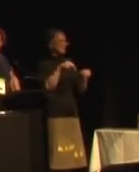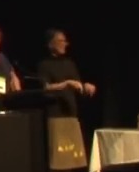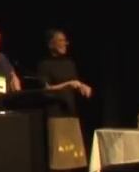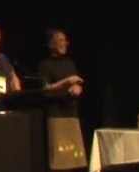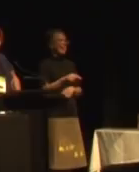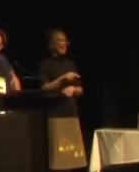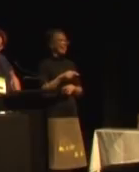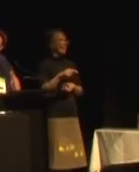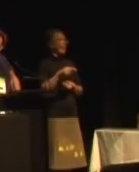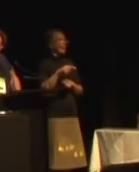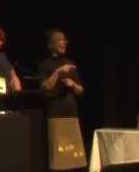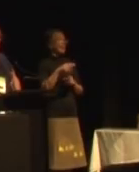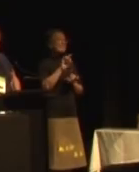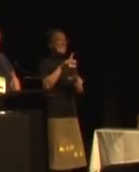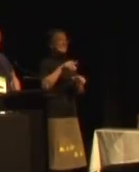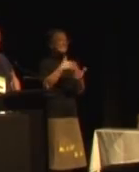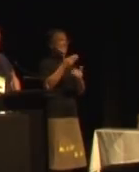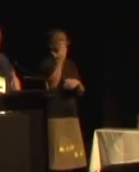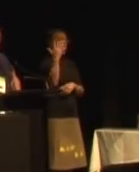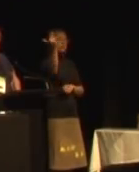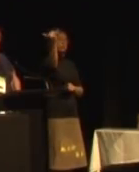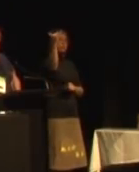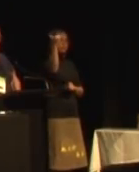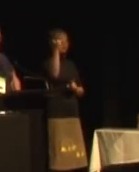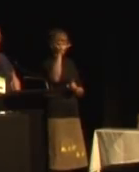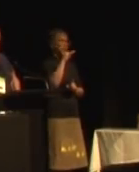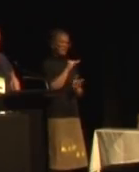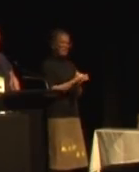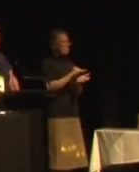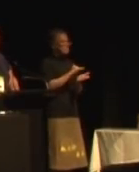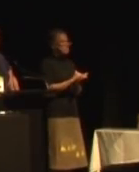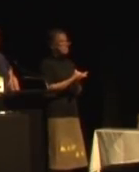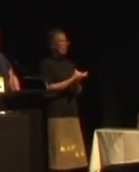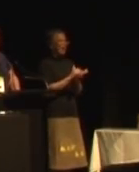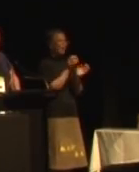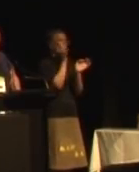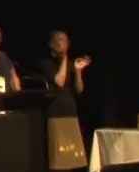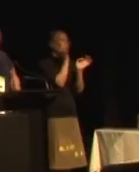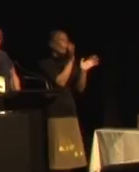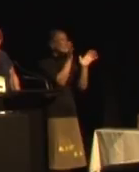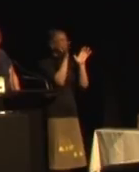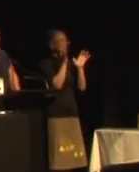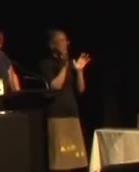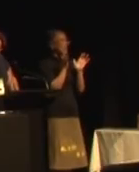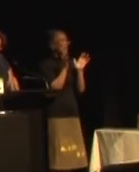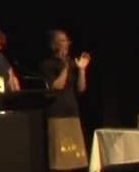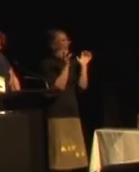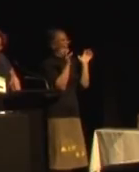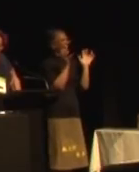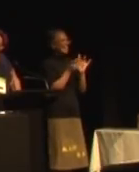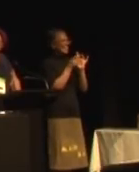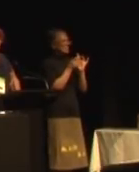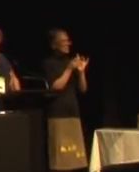arrived from Canada about 10 days ago, and this whole trip has been full of wonderful, serendipitous